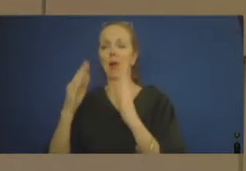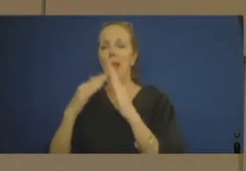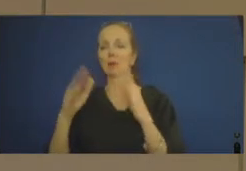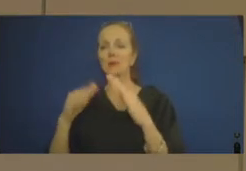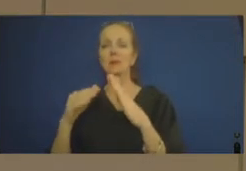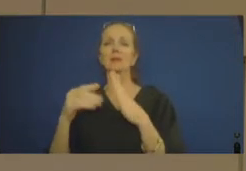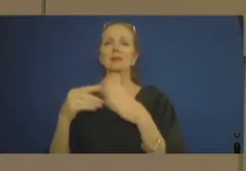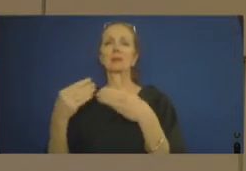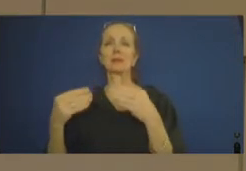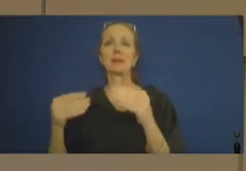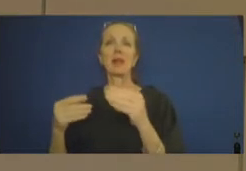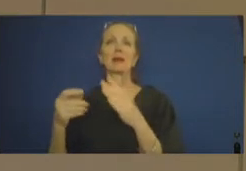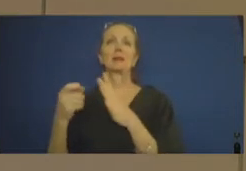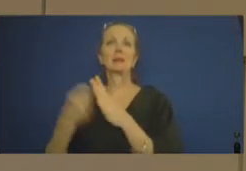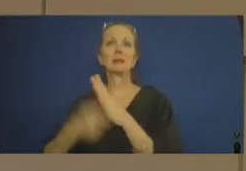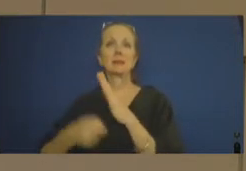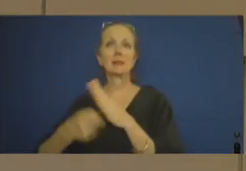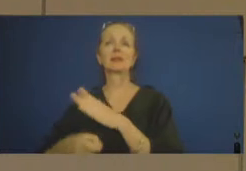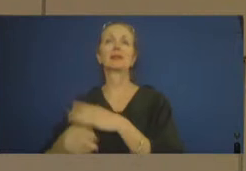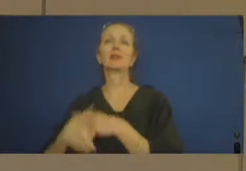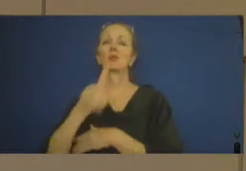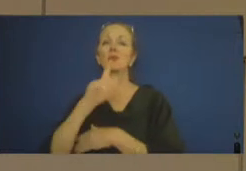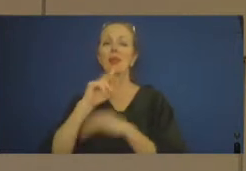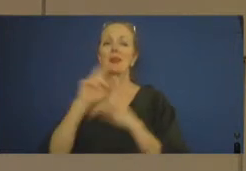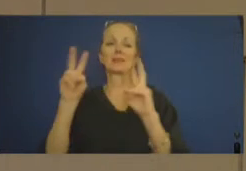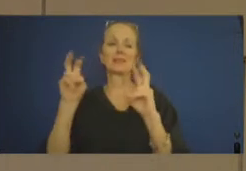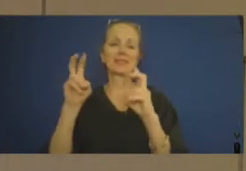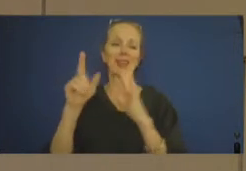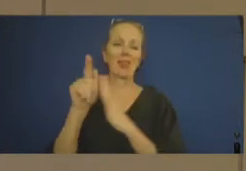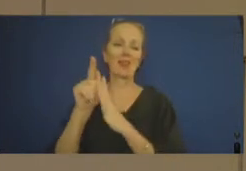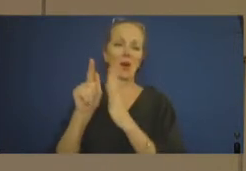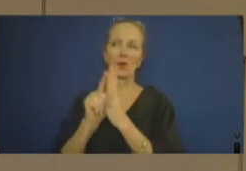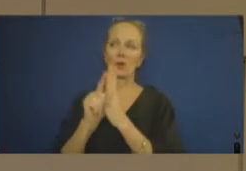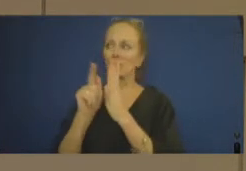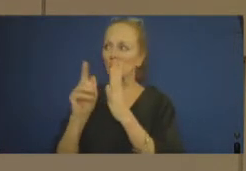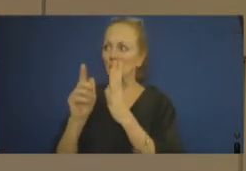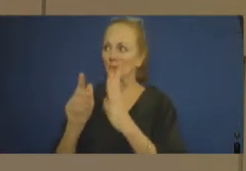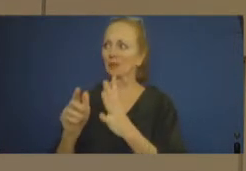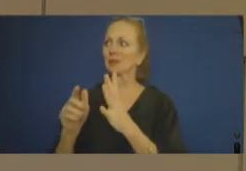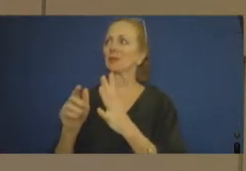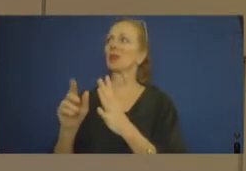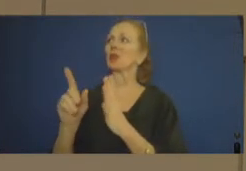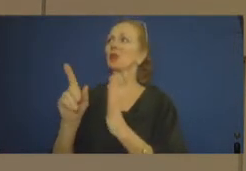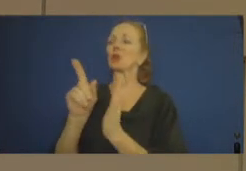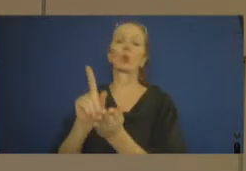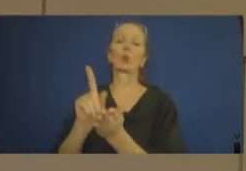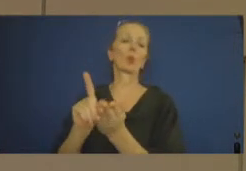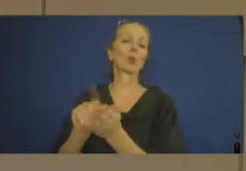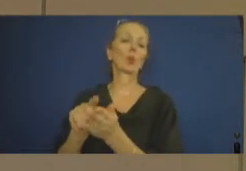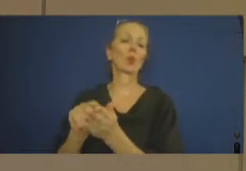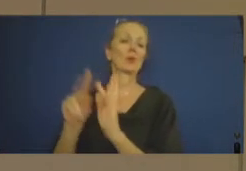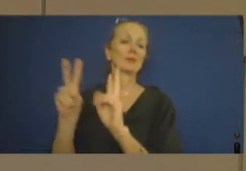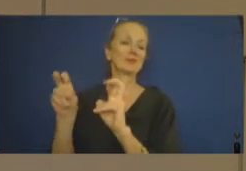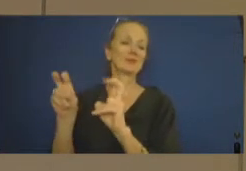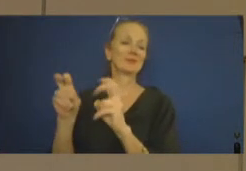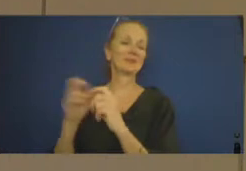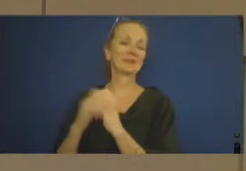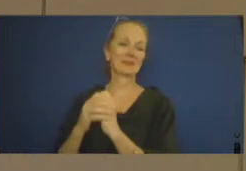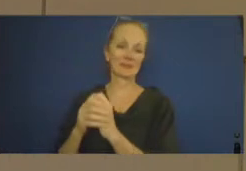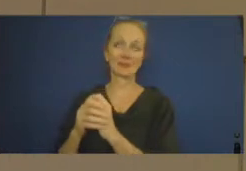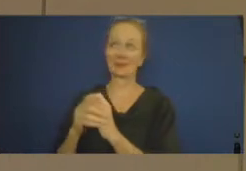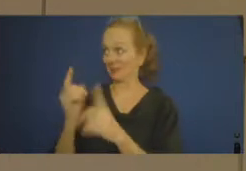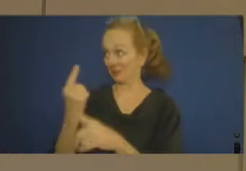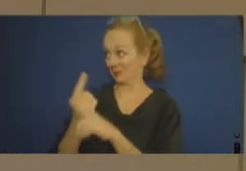kinds. It's basically a lawyer's. Am I saying this correct? A lawyer's newspaper. Mayor, you're doing great.